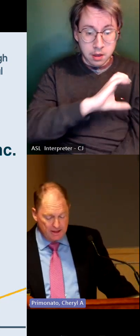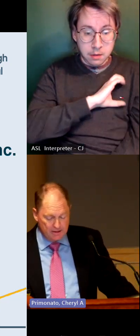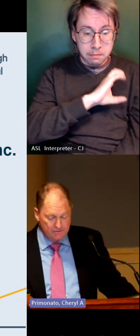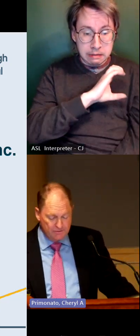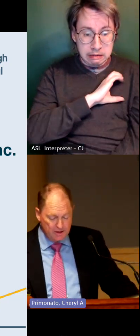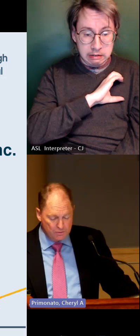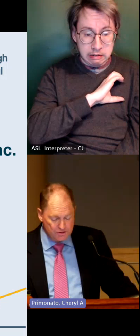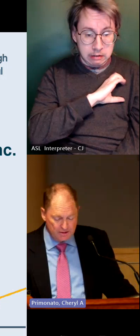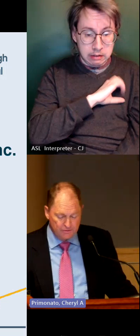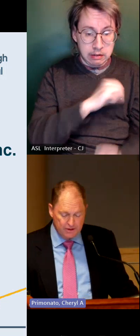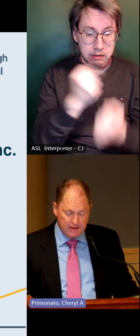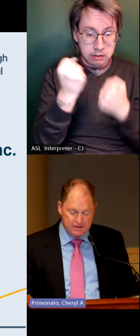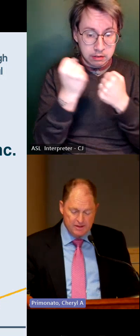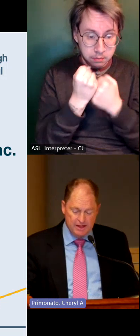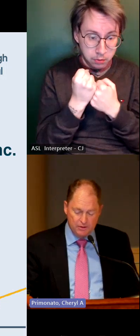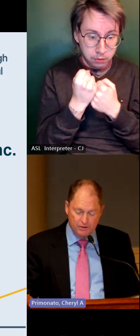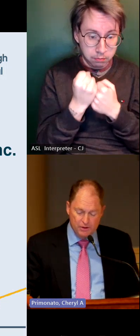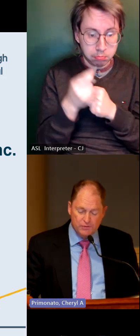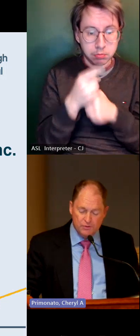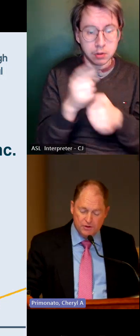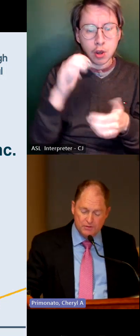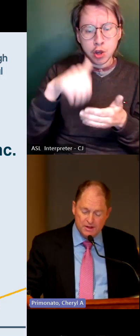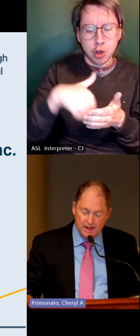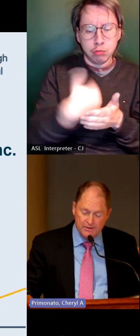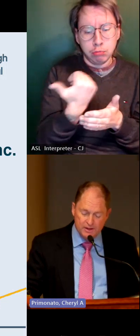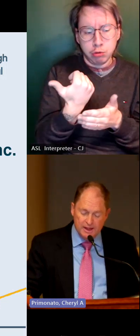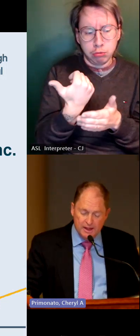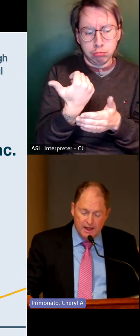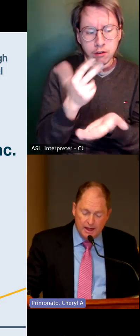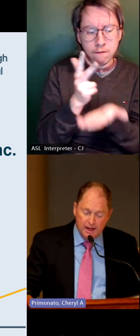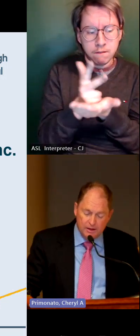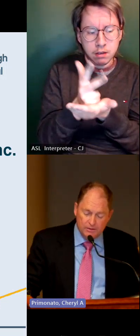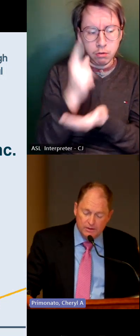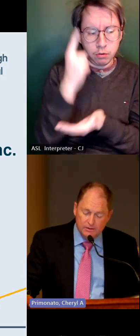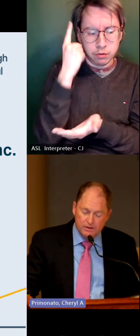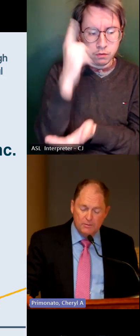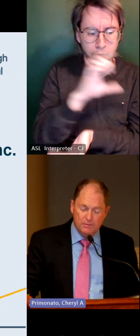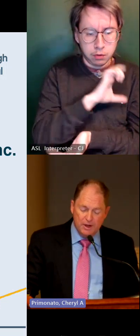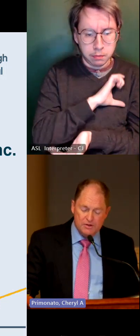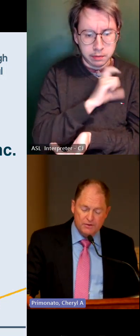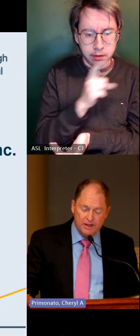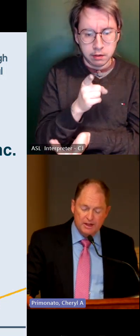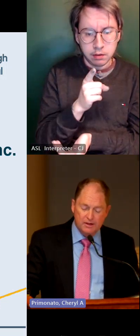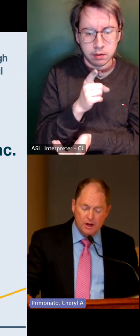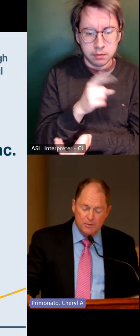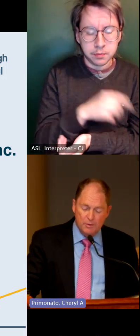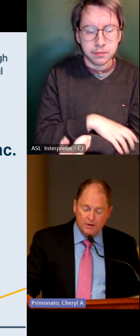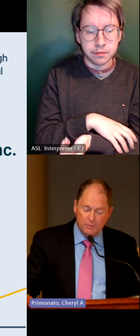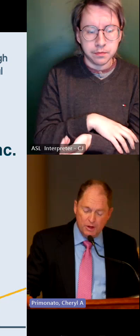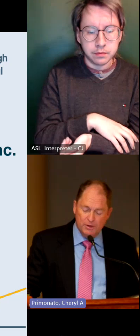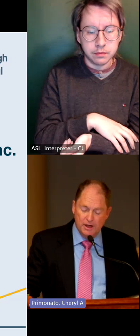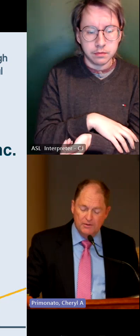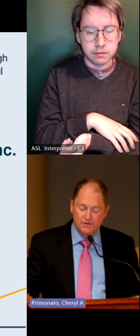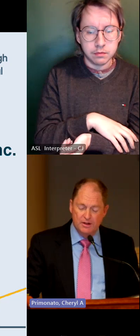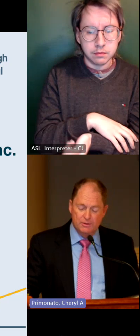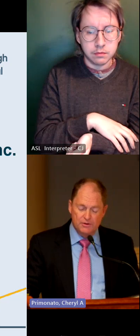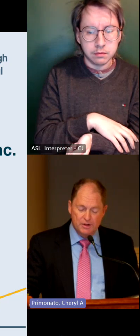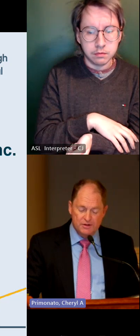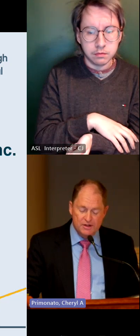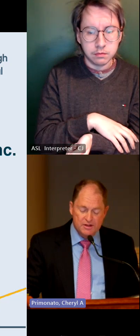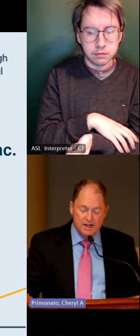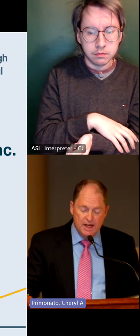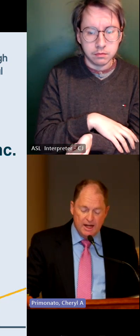replace vehicles that are exceeding their useful service life. Our Pennsylvania Commonwealth Department of